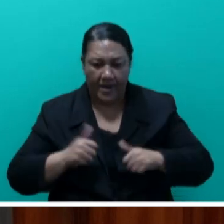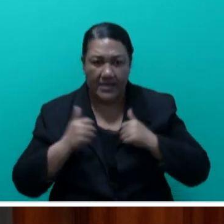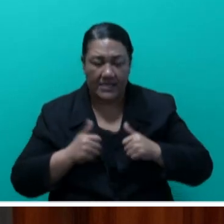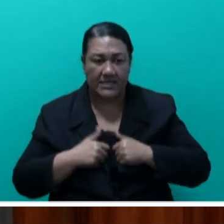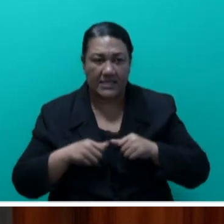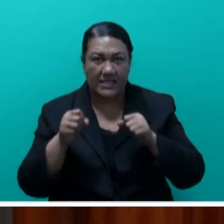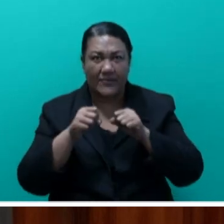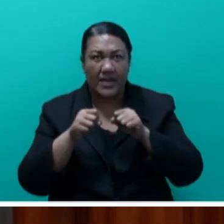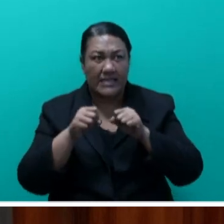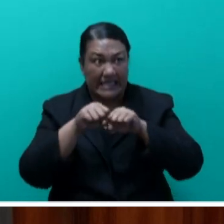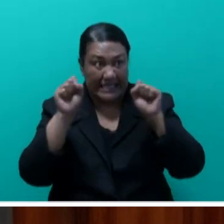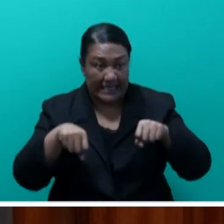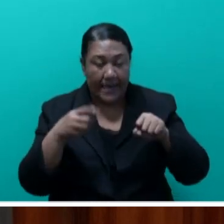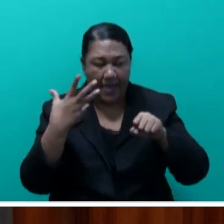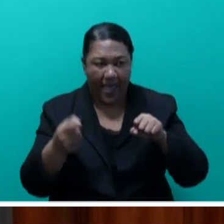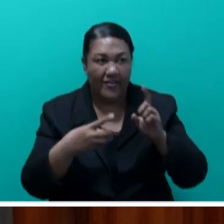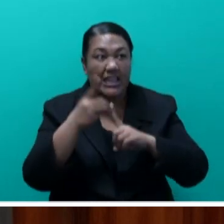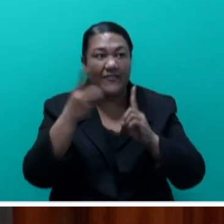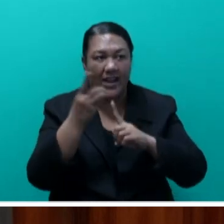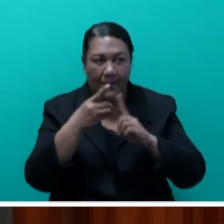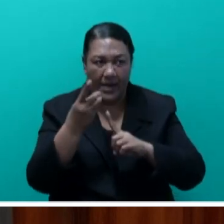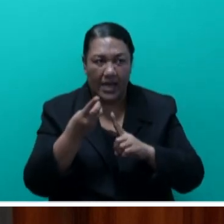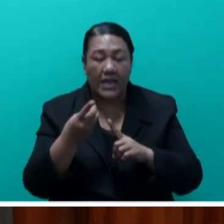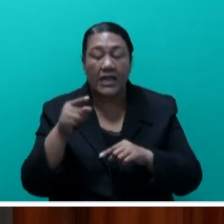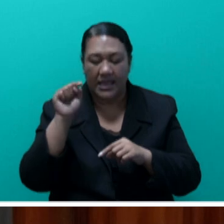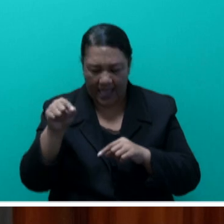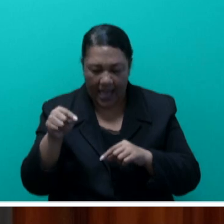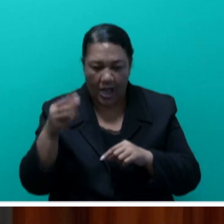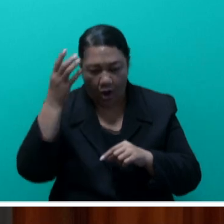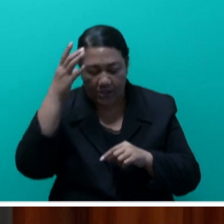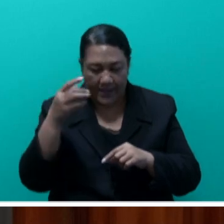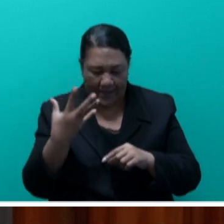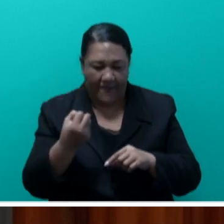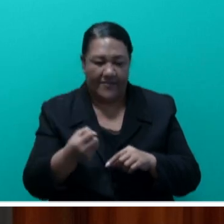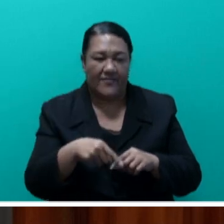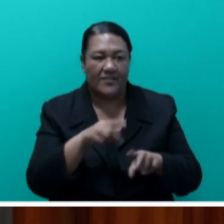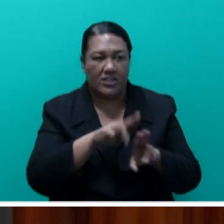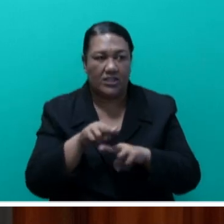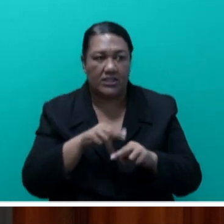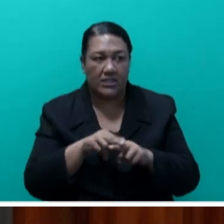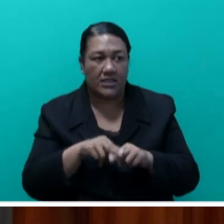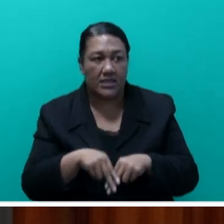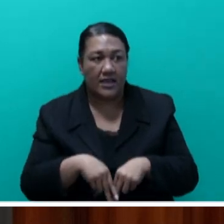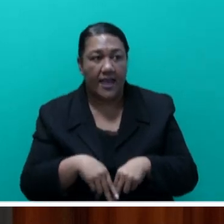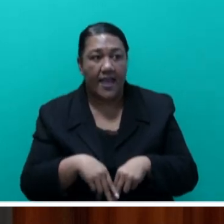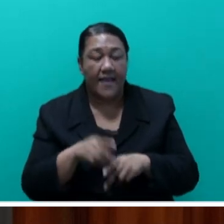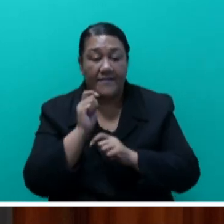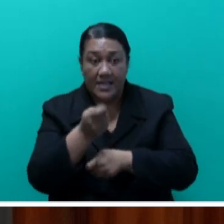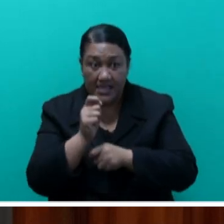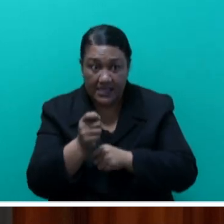and the challenges we face in the development of this concept in Fiji. Honourable Speaker, fish cage culture or